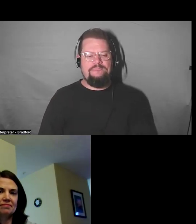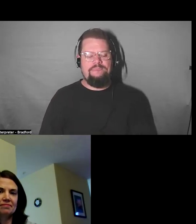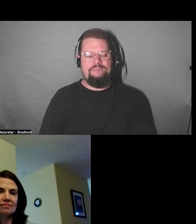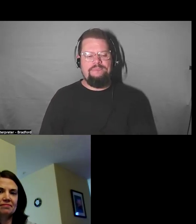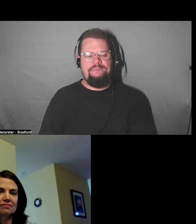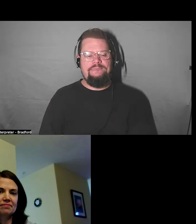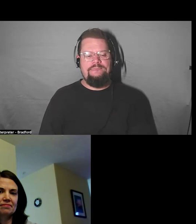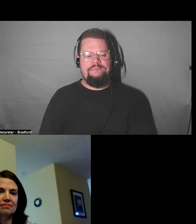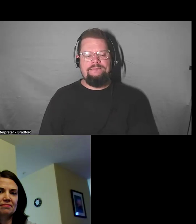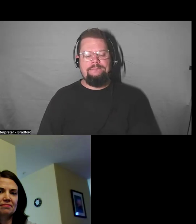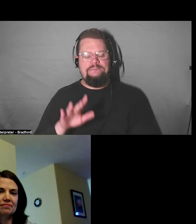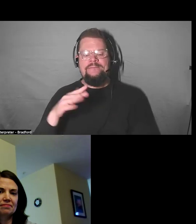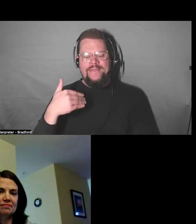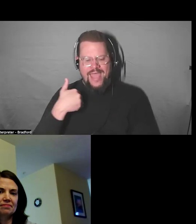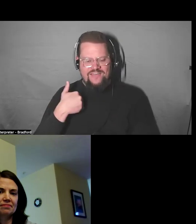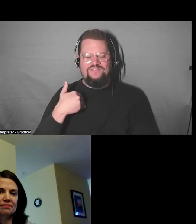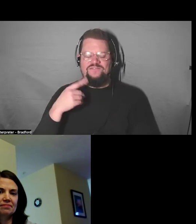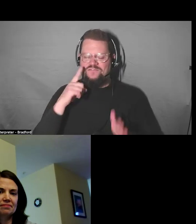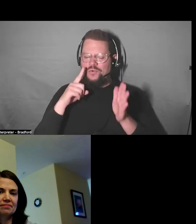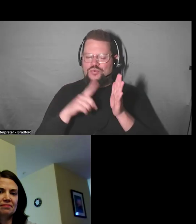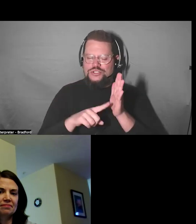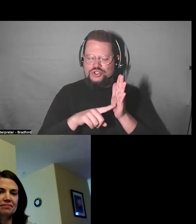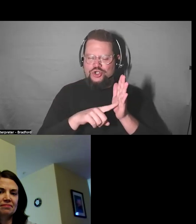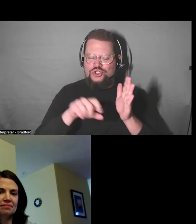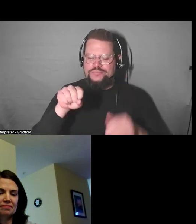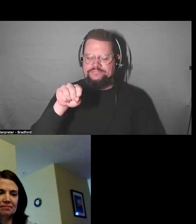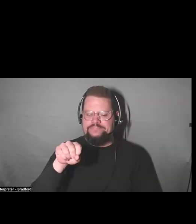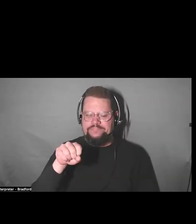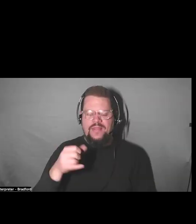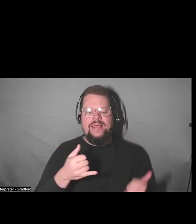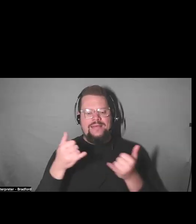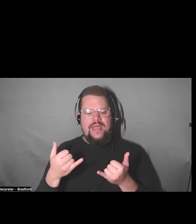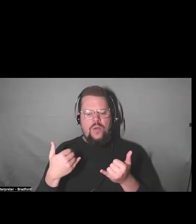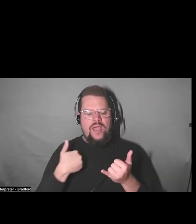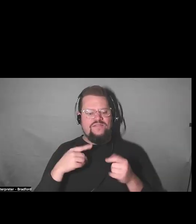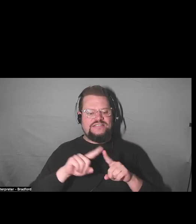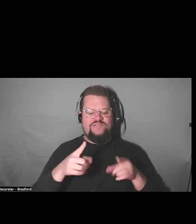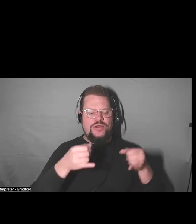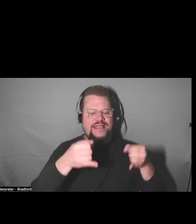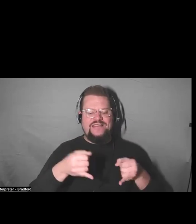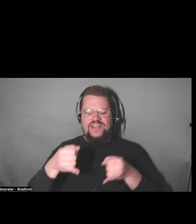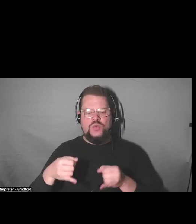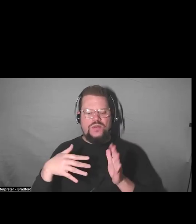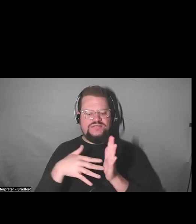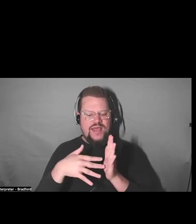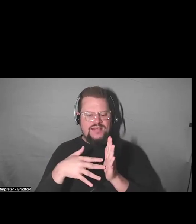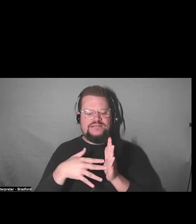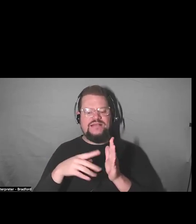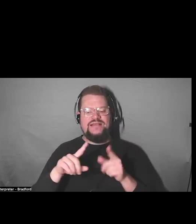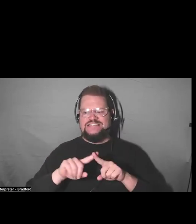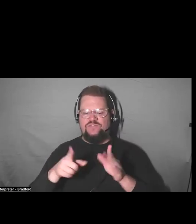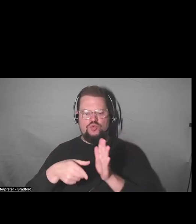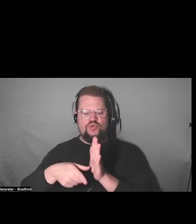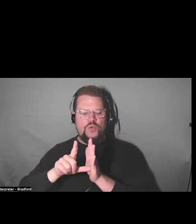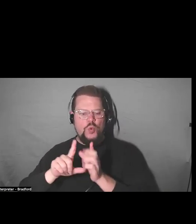been a fair amount of research on this, and we now have a number of individual studies as well as systematic reviews that have tried to answer